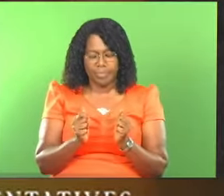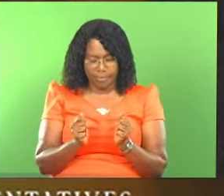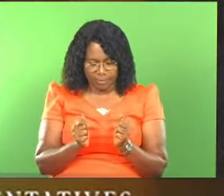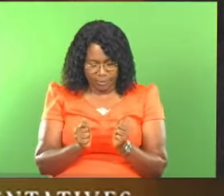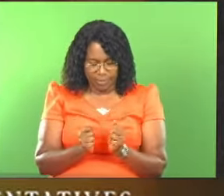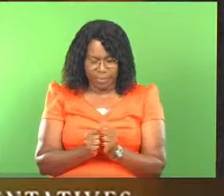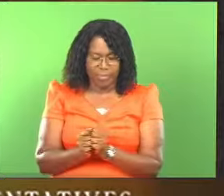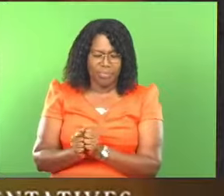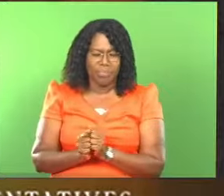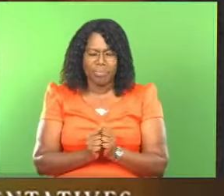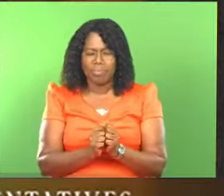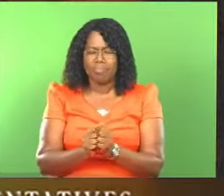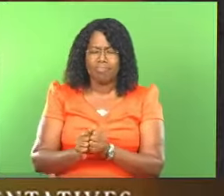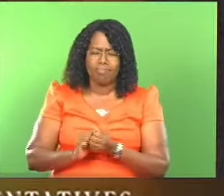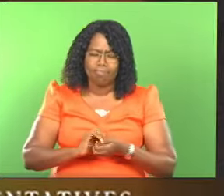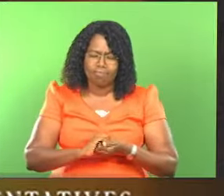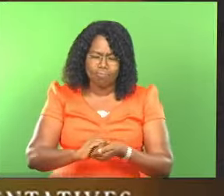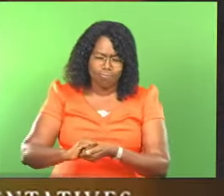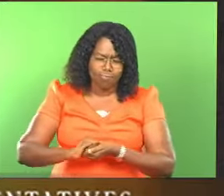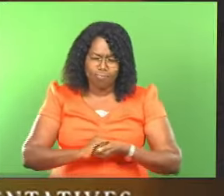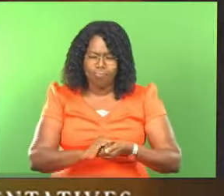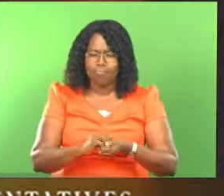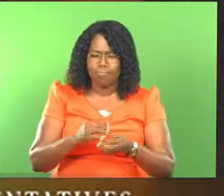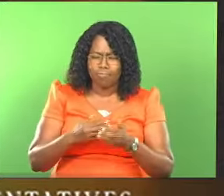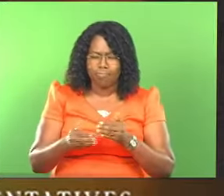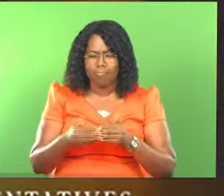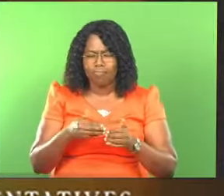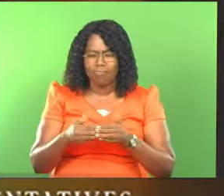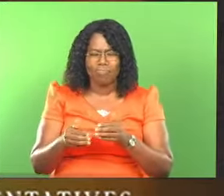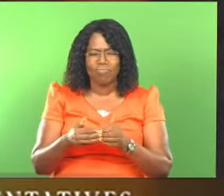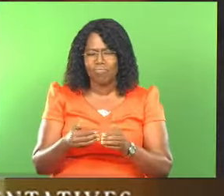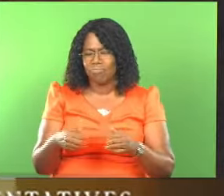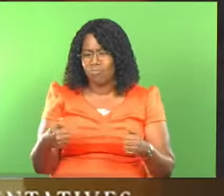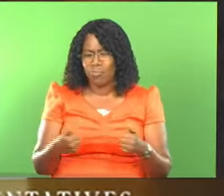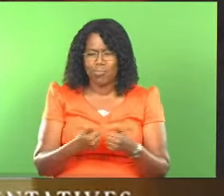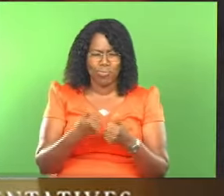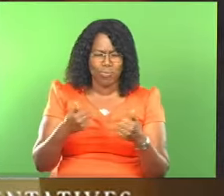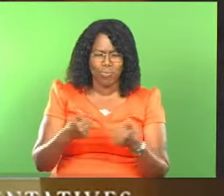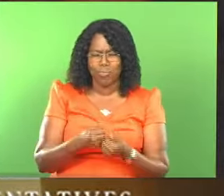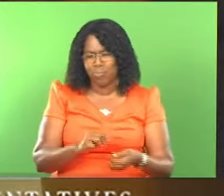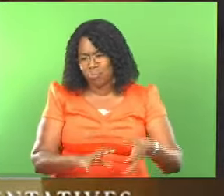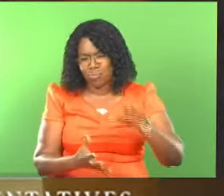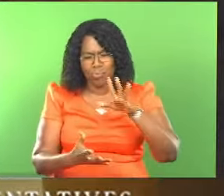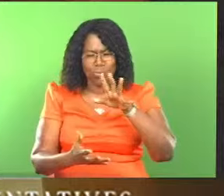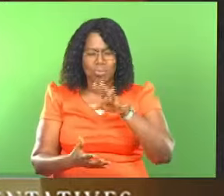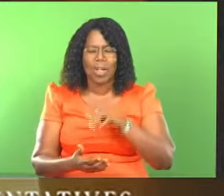terrorism. Friends, our forefathers struggled,